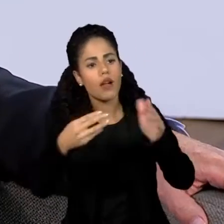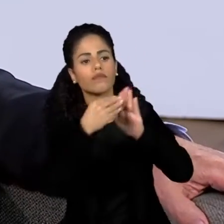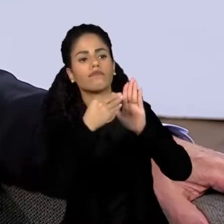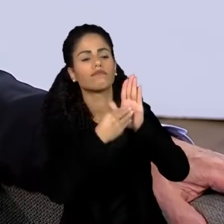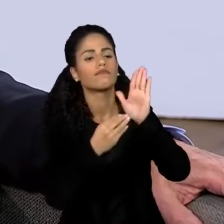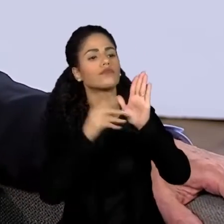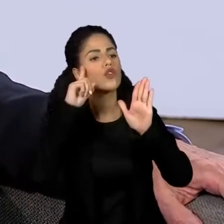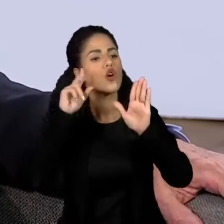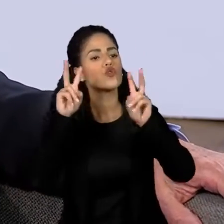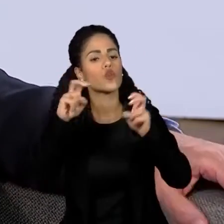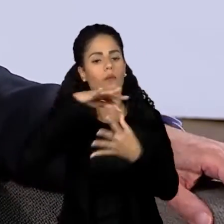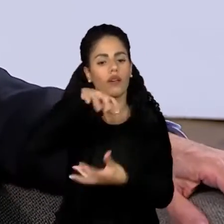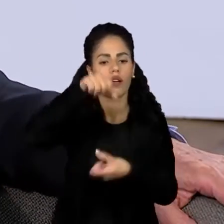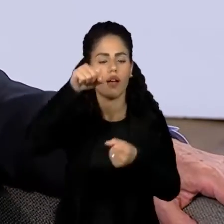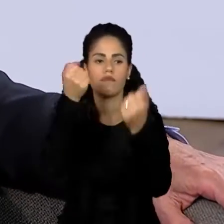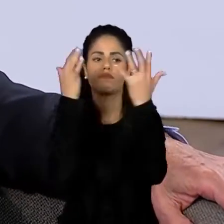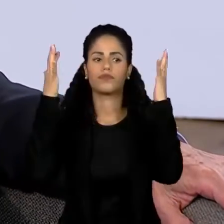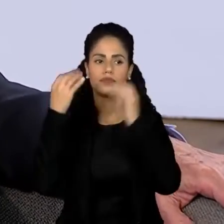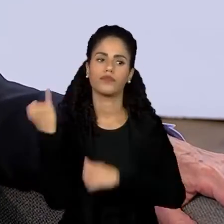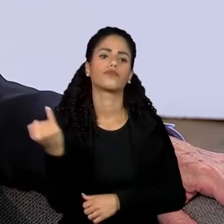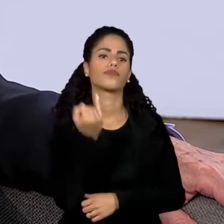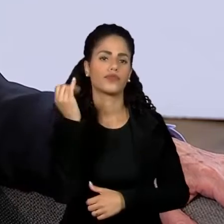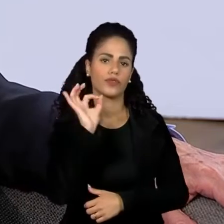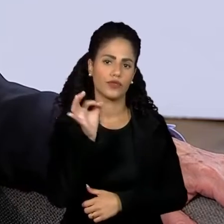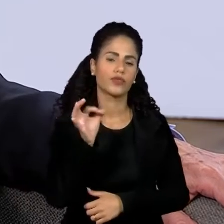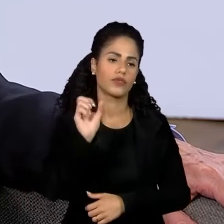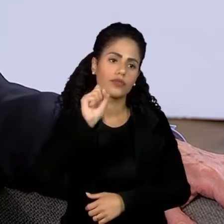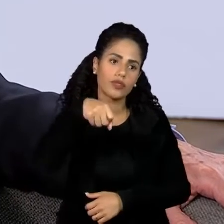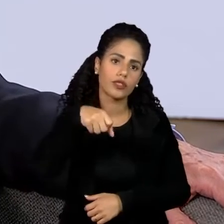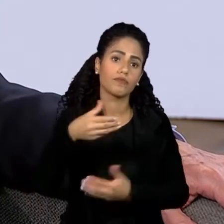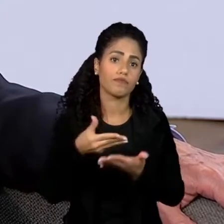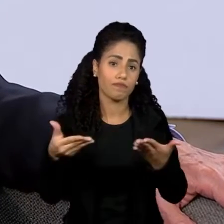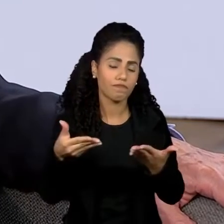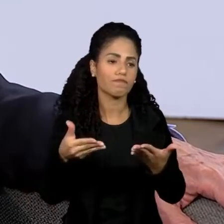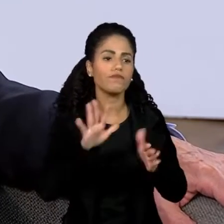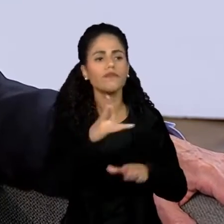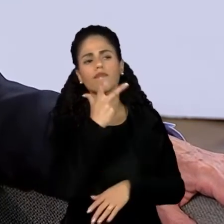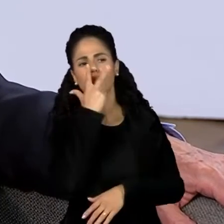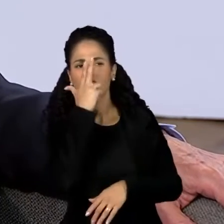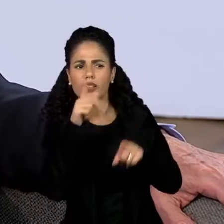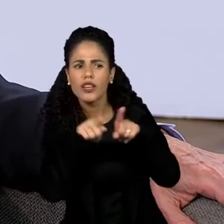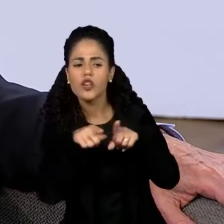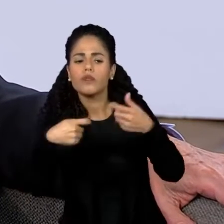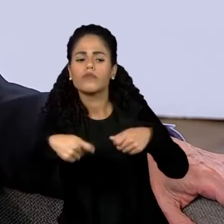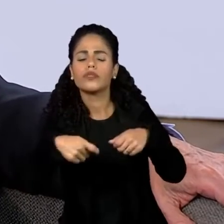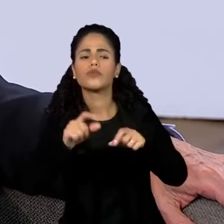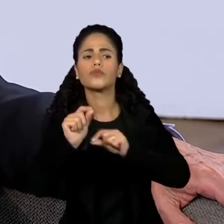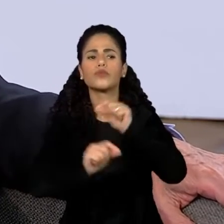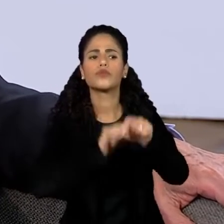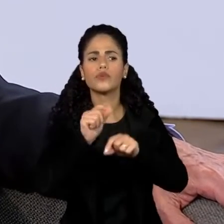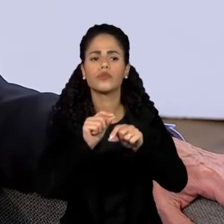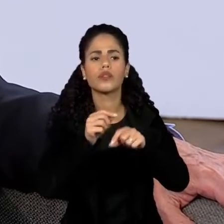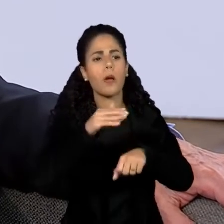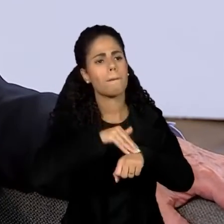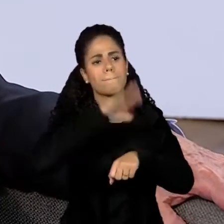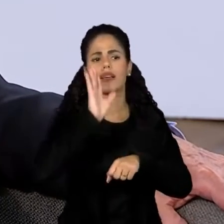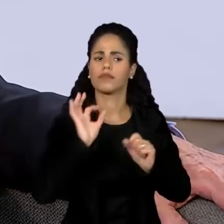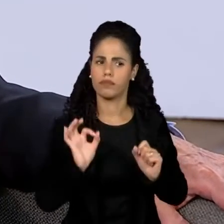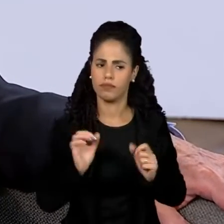do something about the environmental agenda. But I think we have to do more than